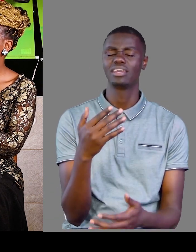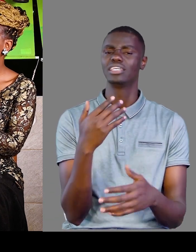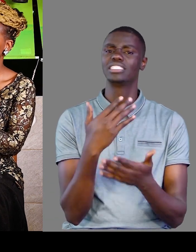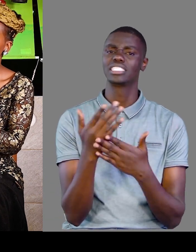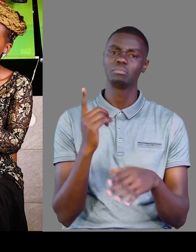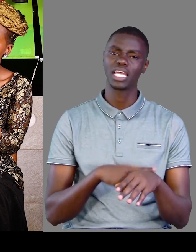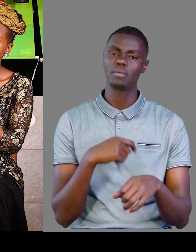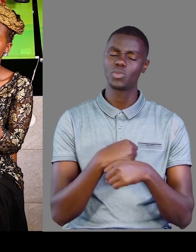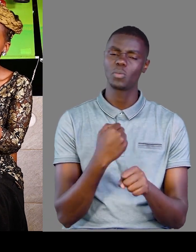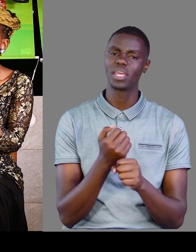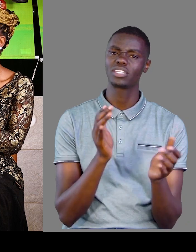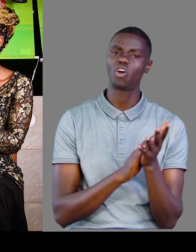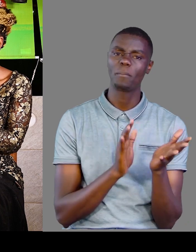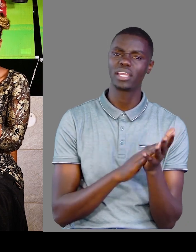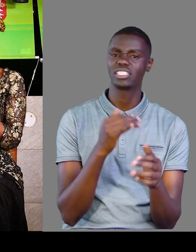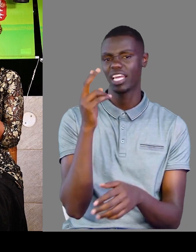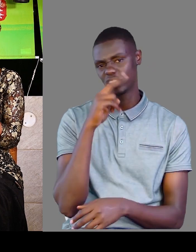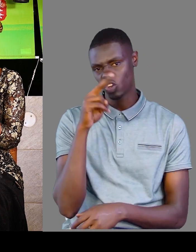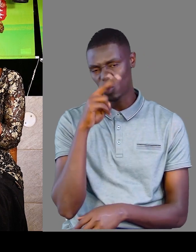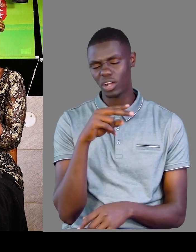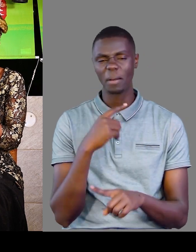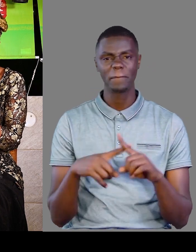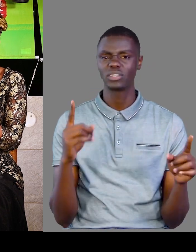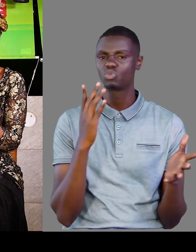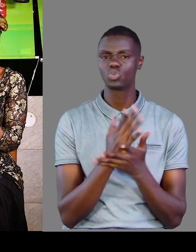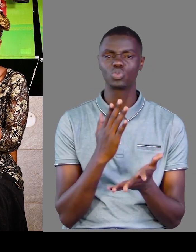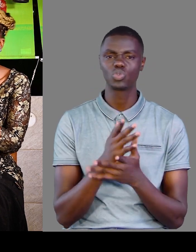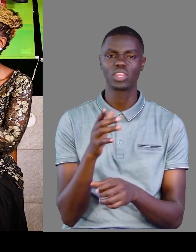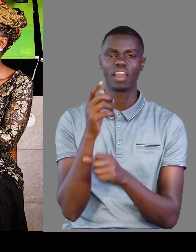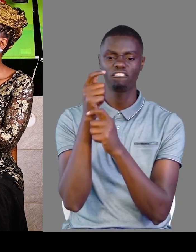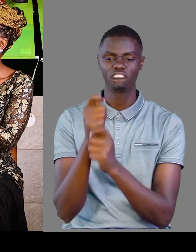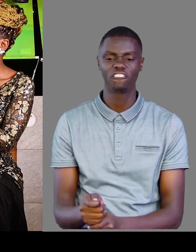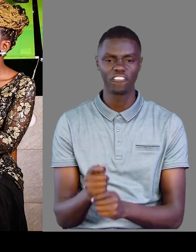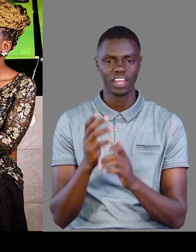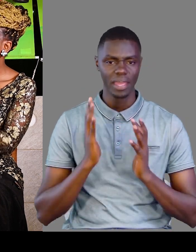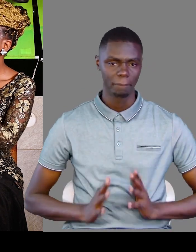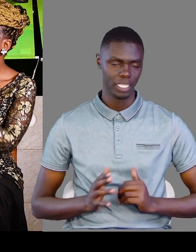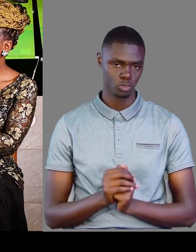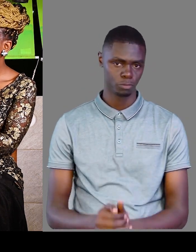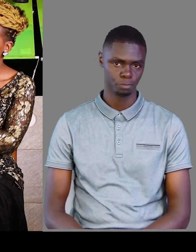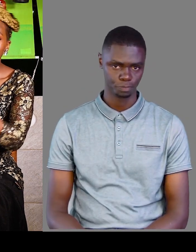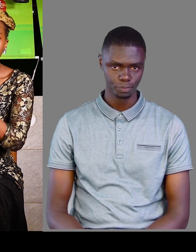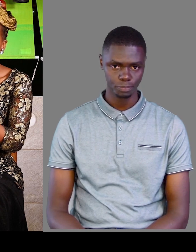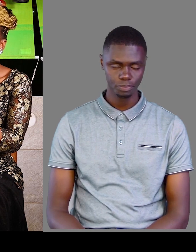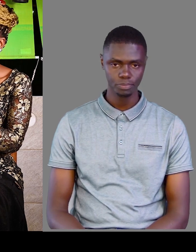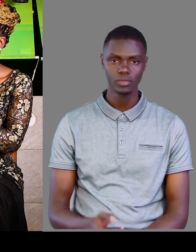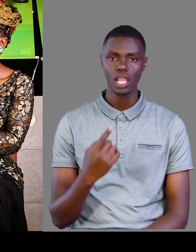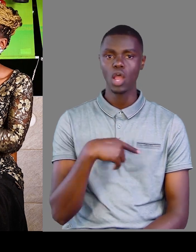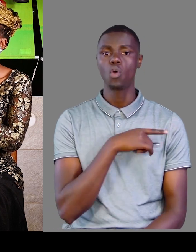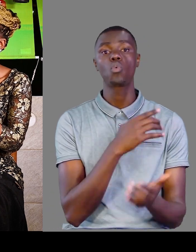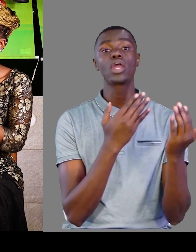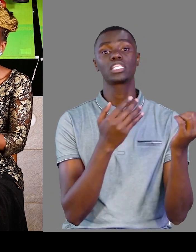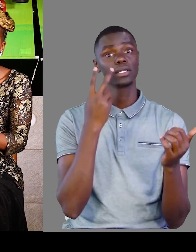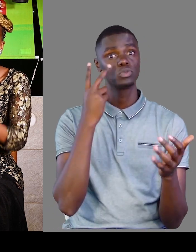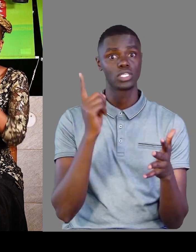and make jokes thinking they're funny, but in real sense, they are really bringing someone down in a very big way. On the pod, what do we expect to see?